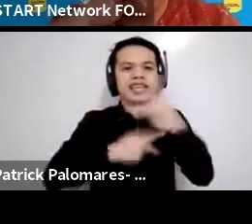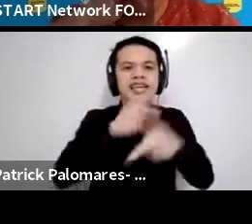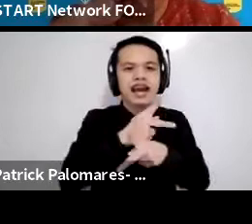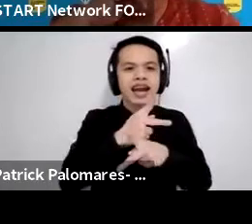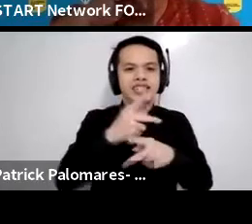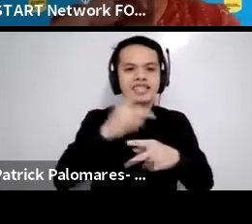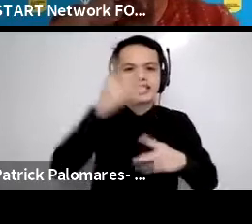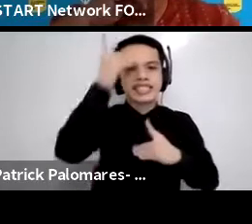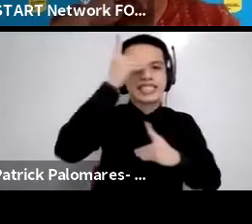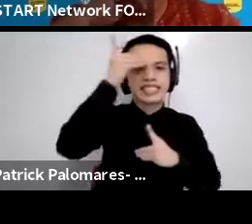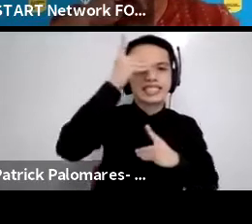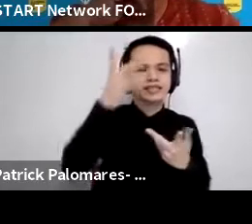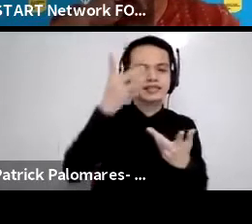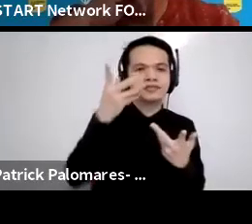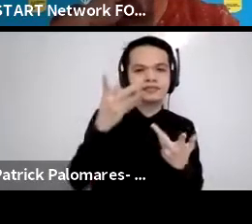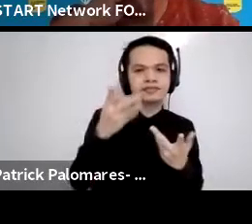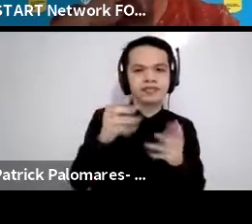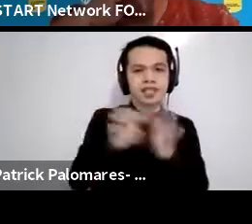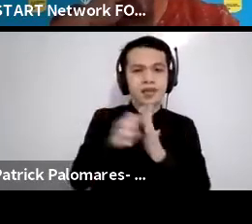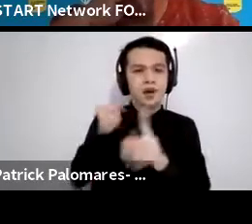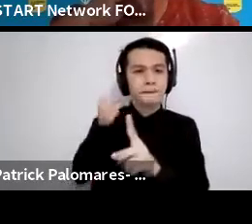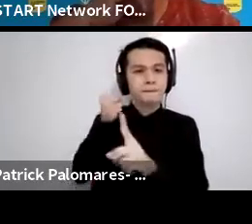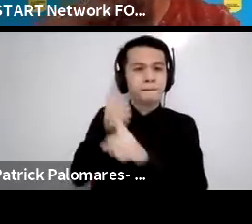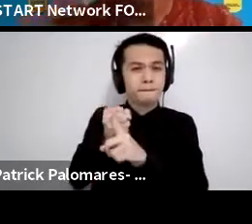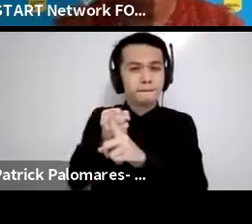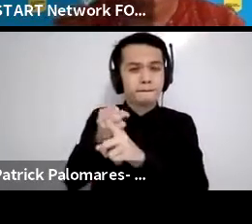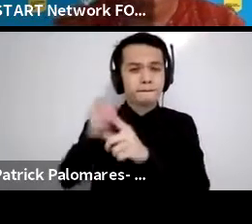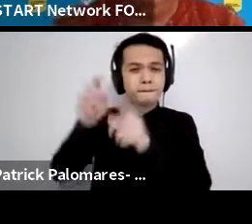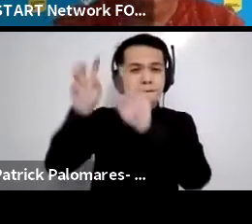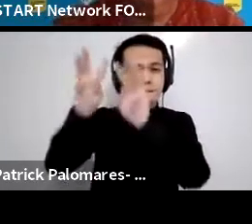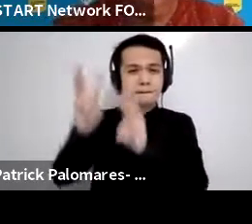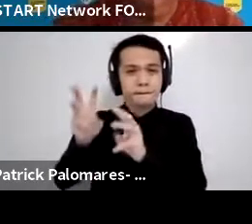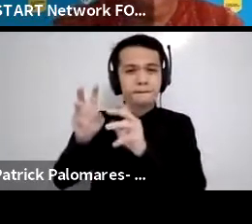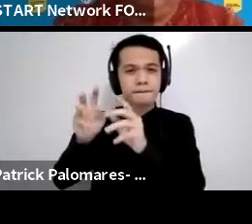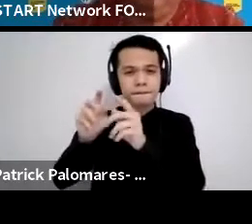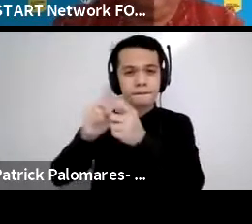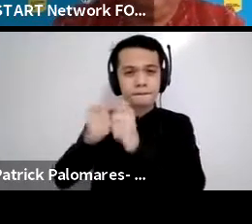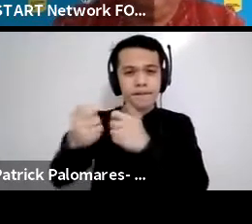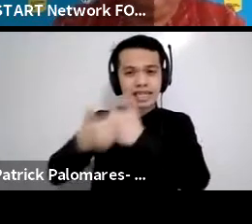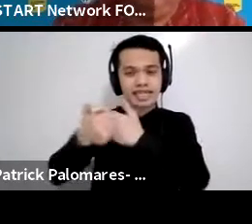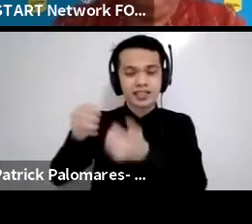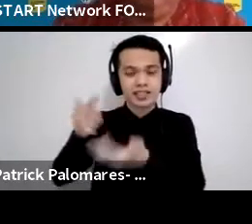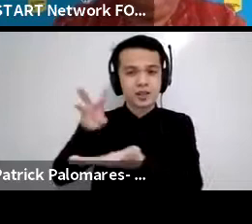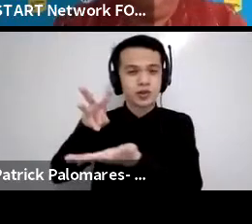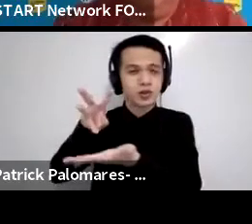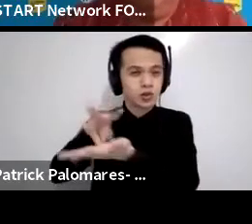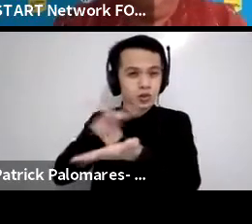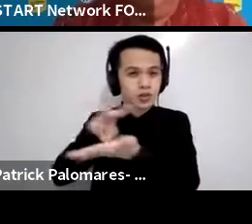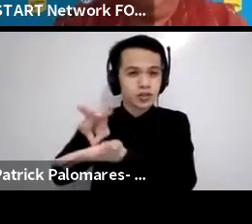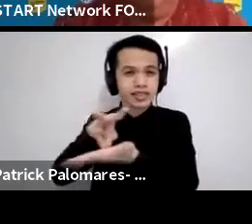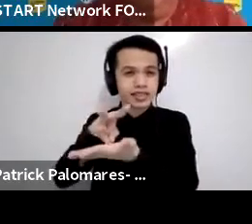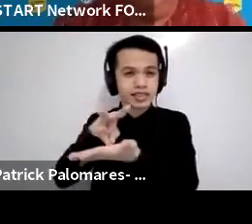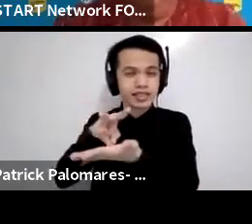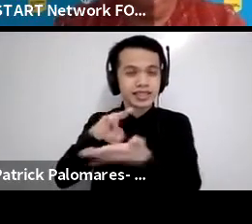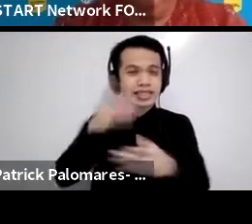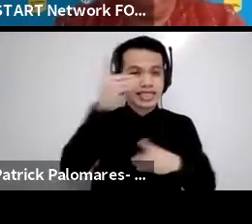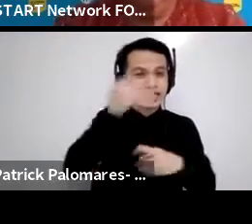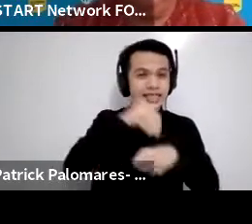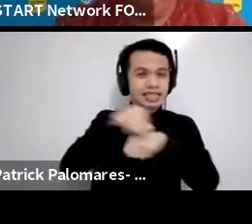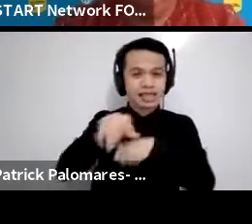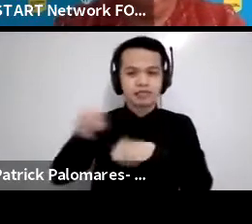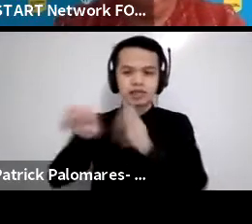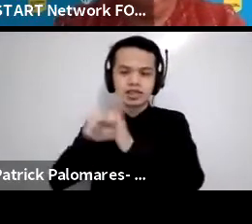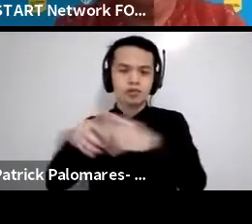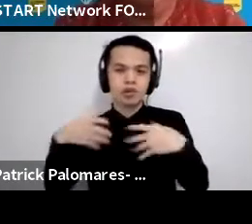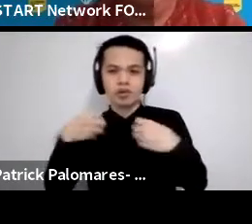infectious diseases, when it hits climate at-risk communities where health infrastructures and